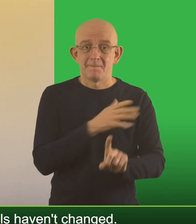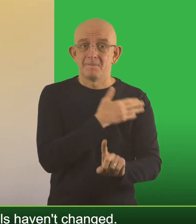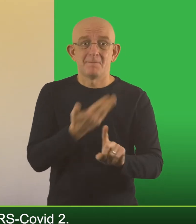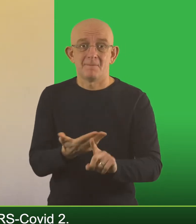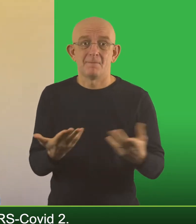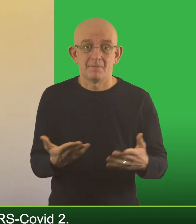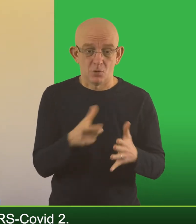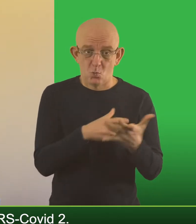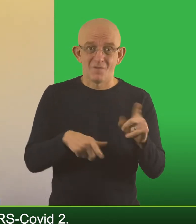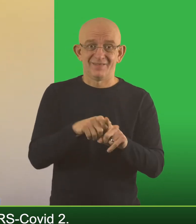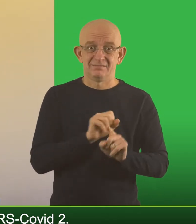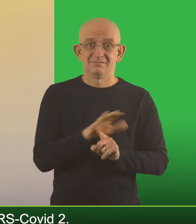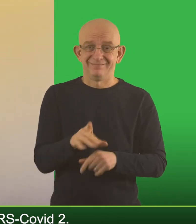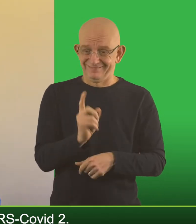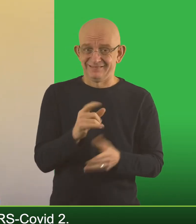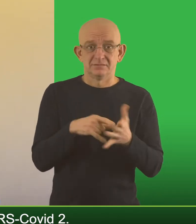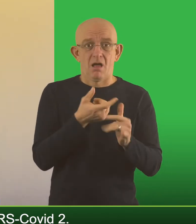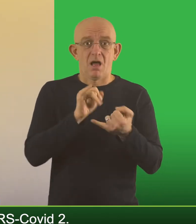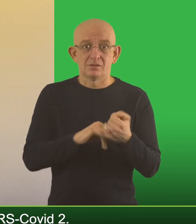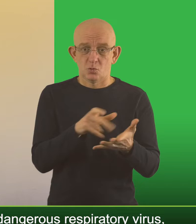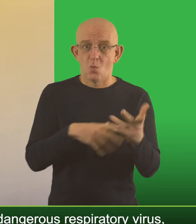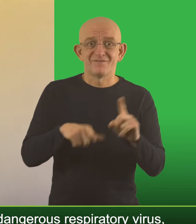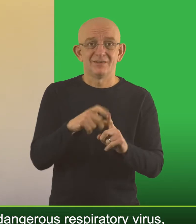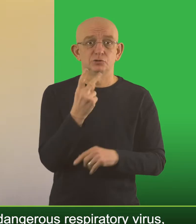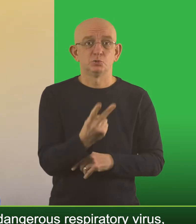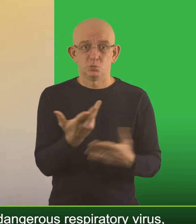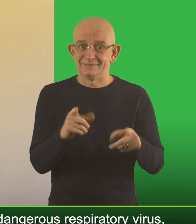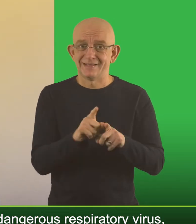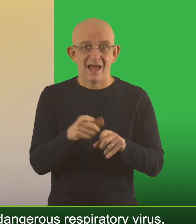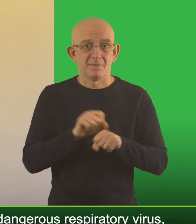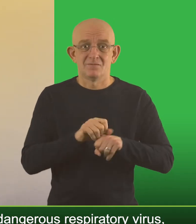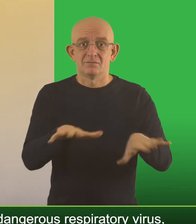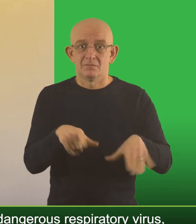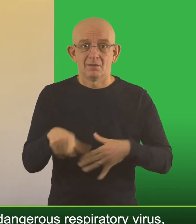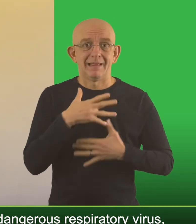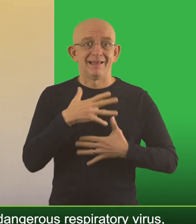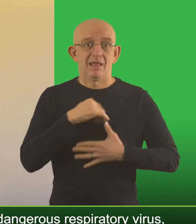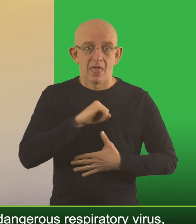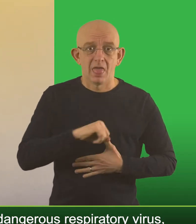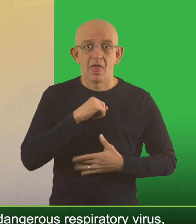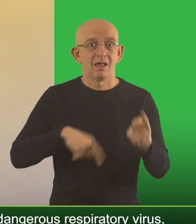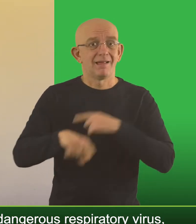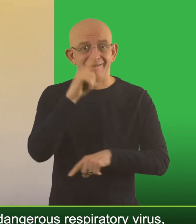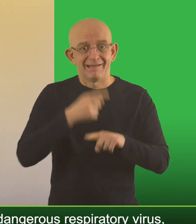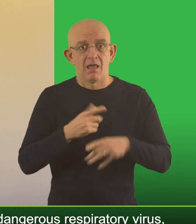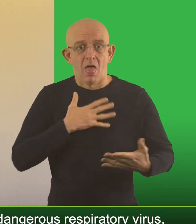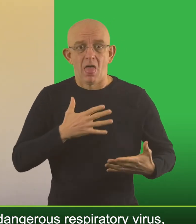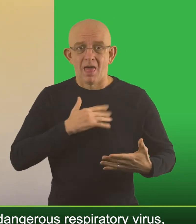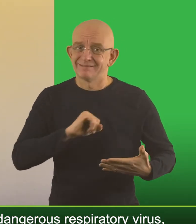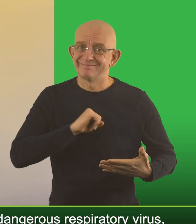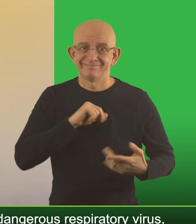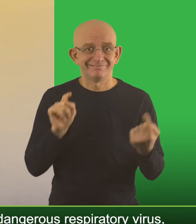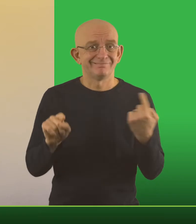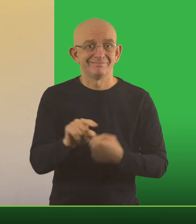haven't changed. It's still COVID, it's still SARS-CoV-2, it's still broadly the same virus, it's still a dangerous respiratory virus, it still causes